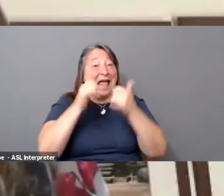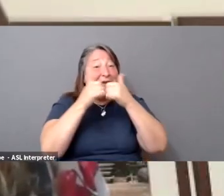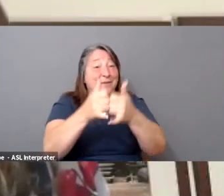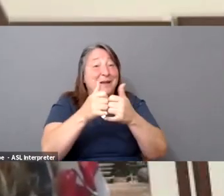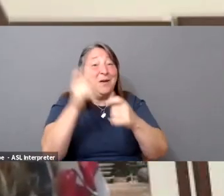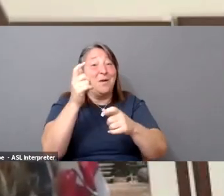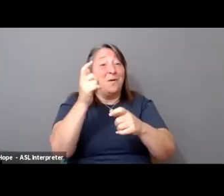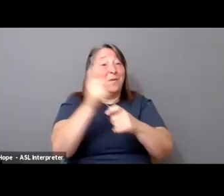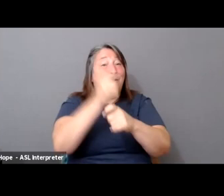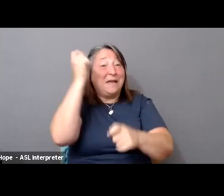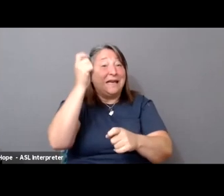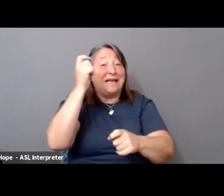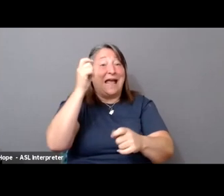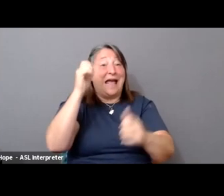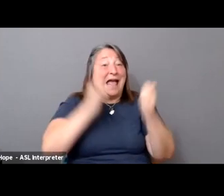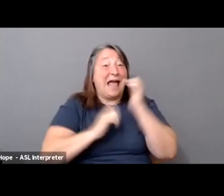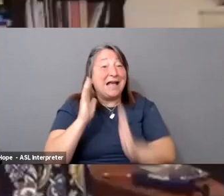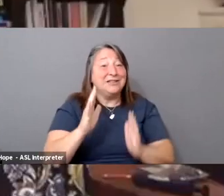Institute.